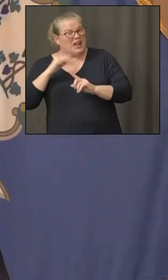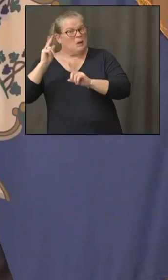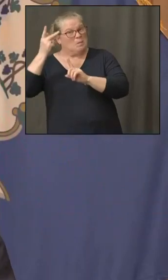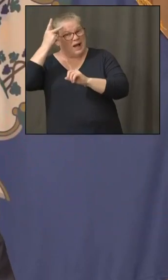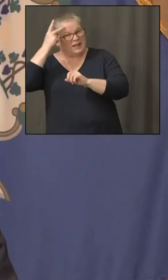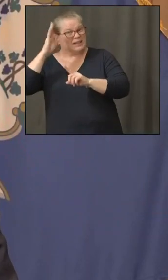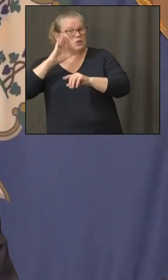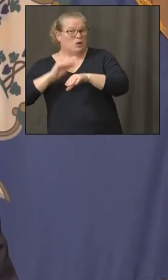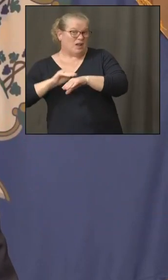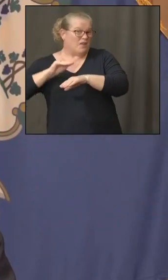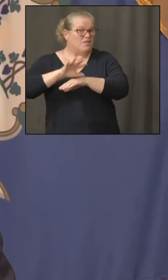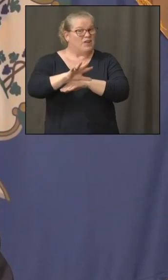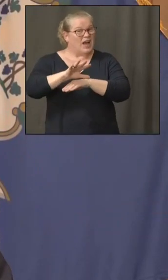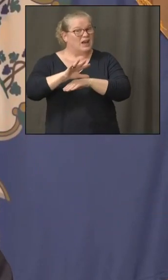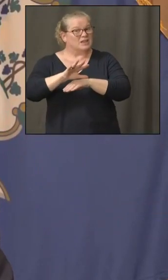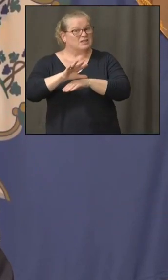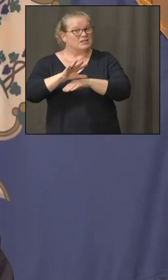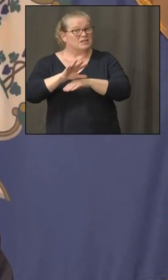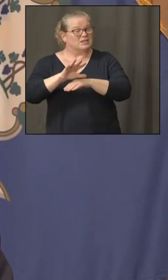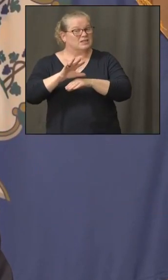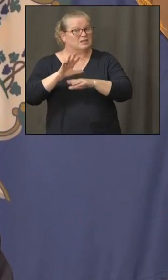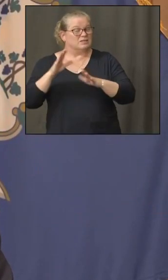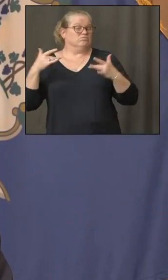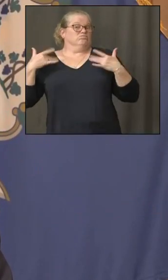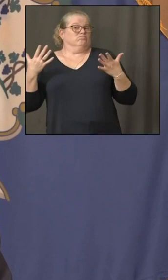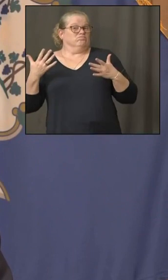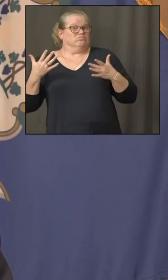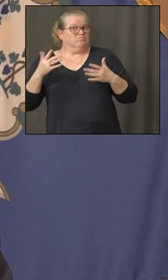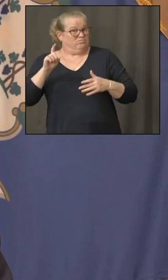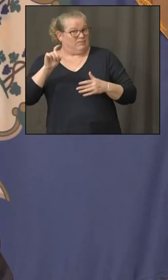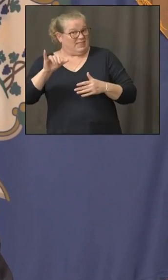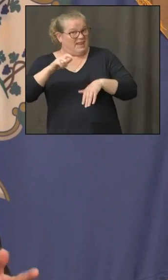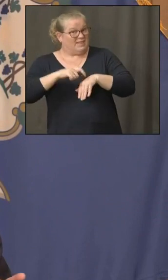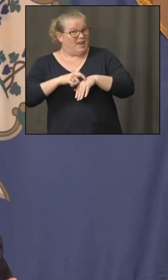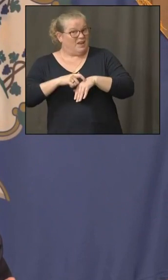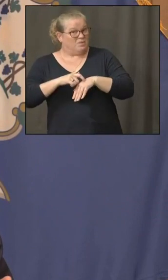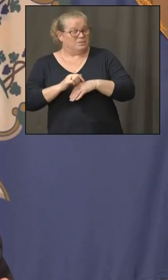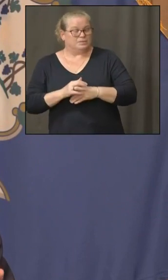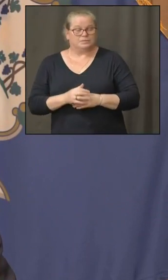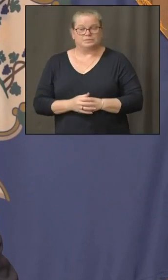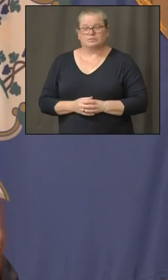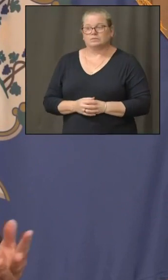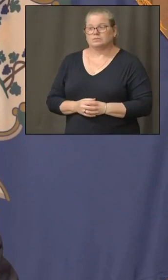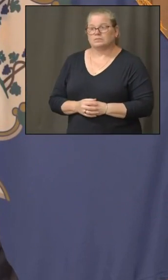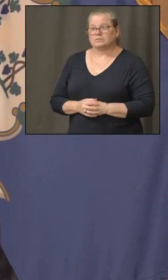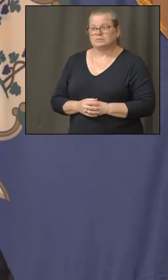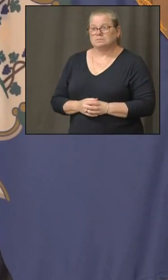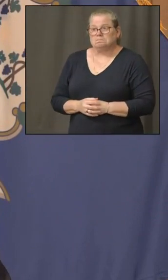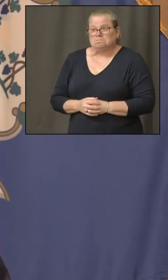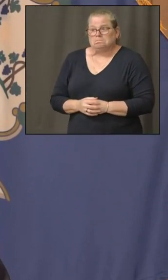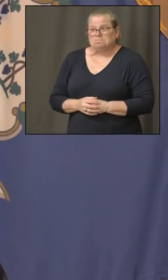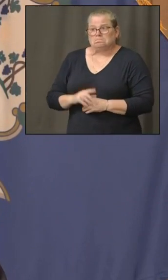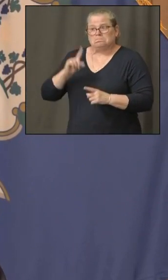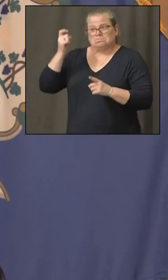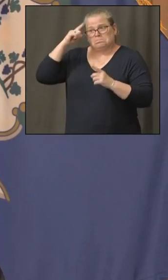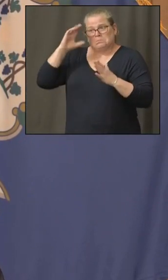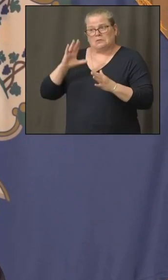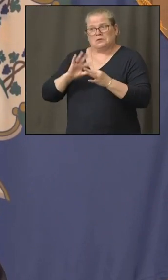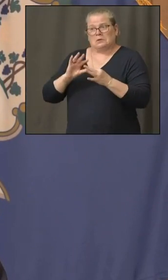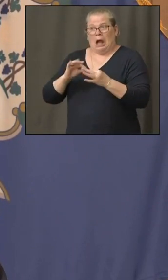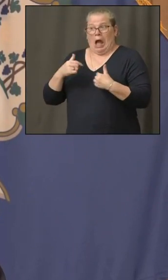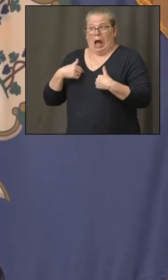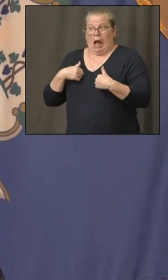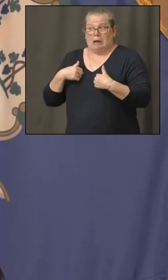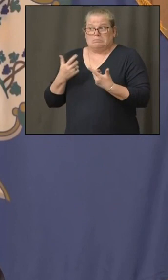Well, they gave me some emergency powers that allowed us to work very quickly back when the pandemic was crashing